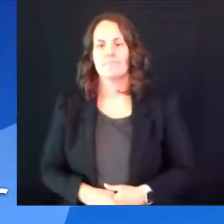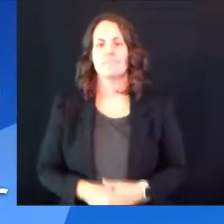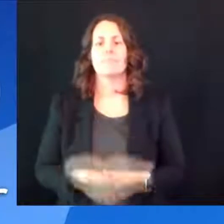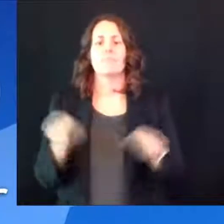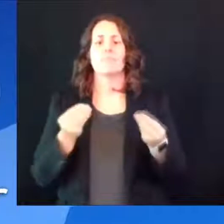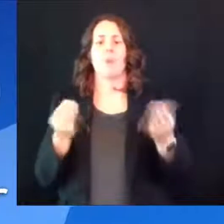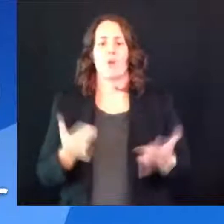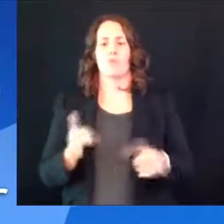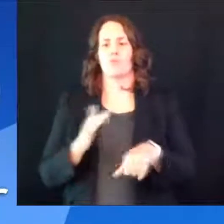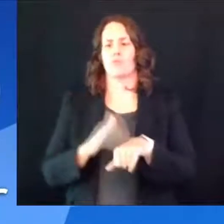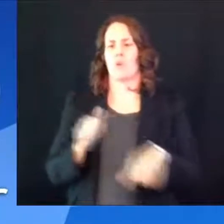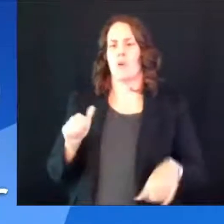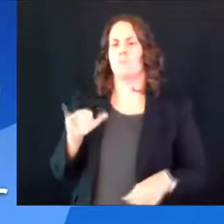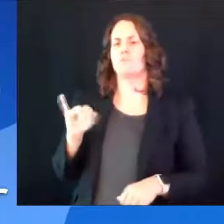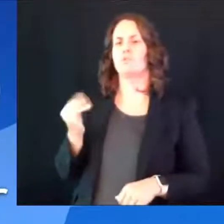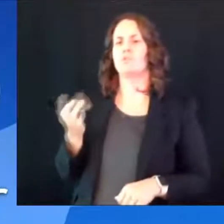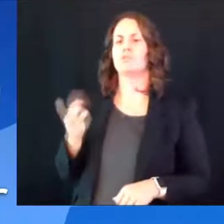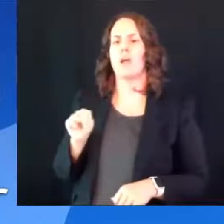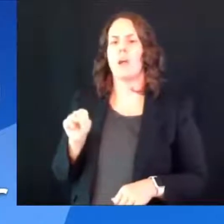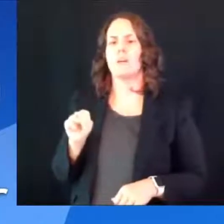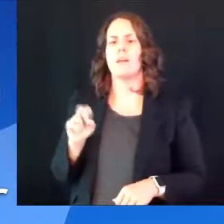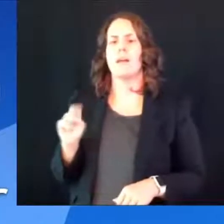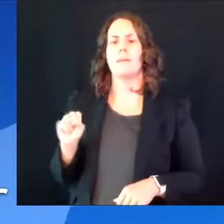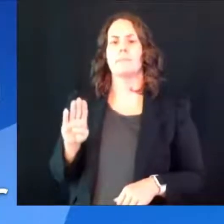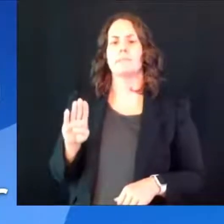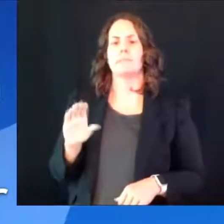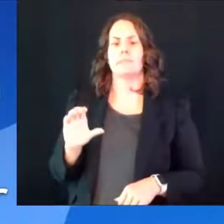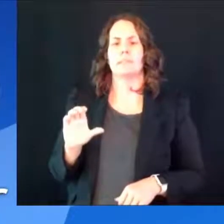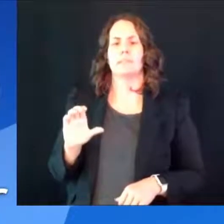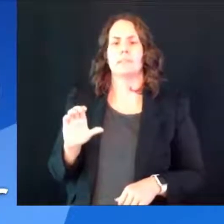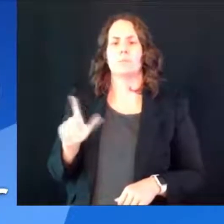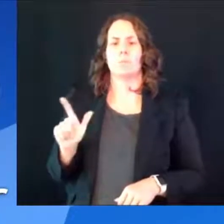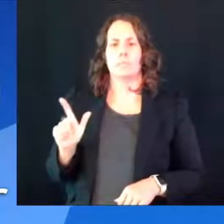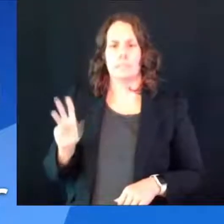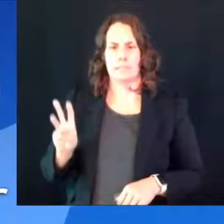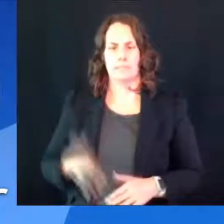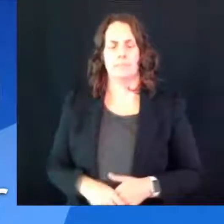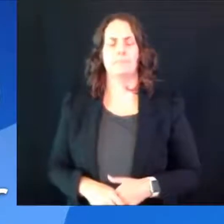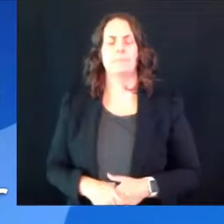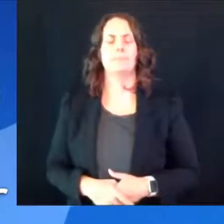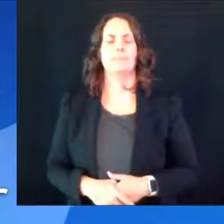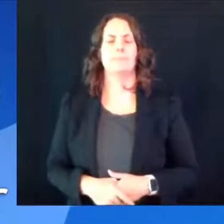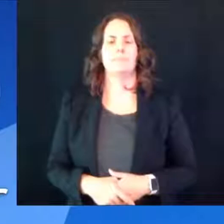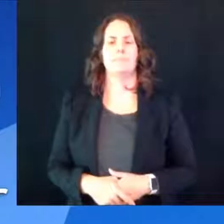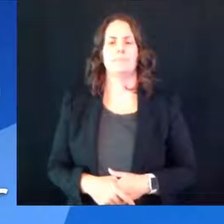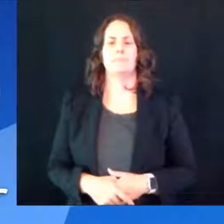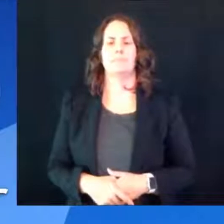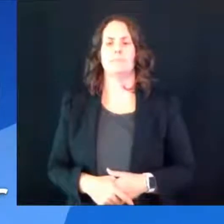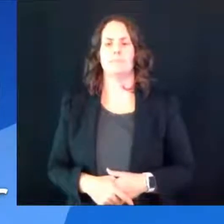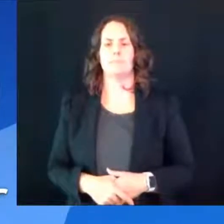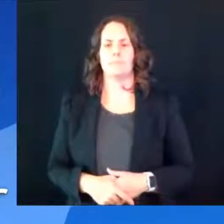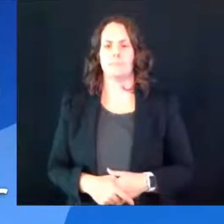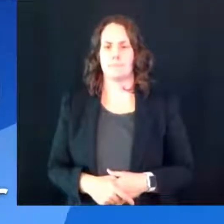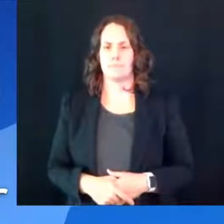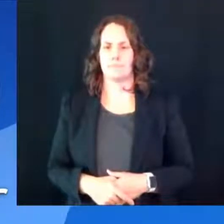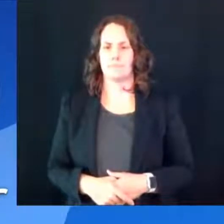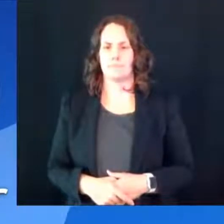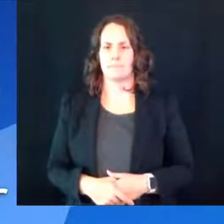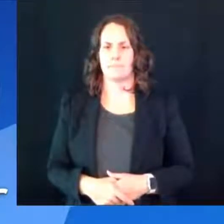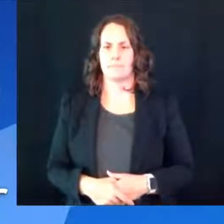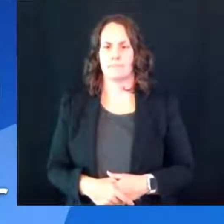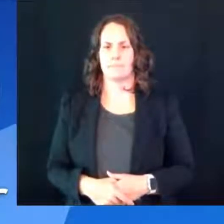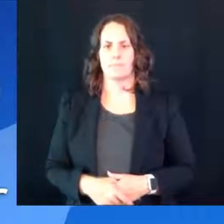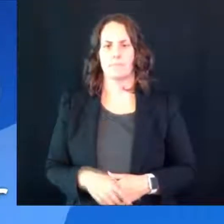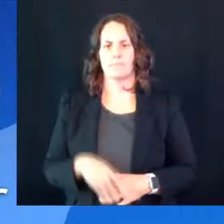Yes, I see on the executive or emergency order number 3 FAQ how this order is enforced,